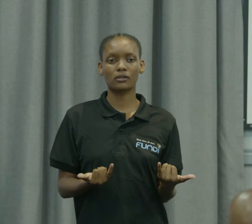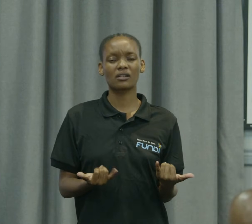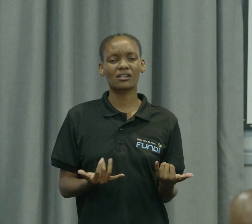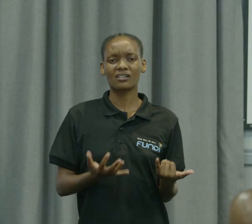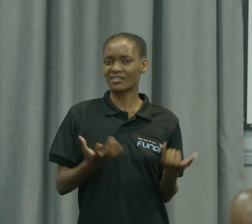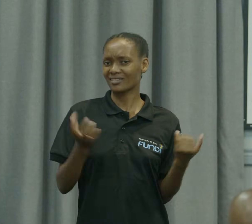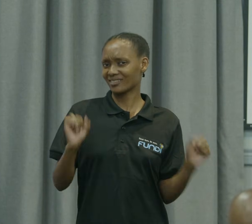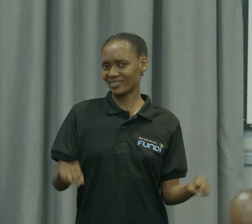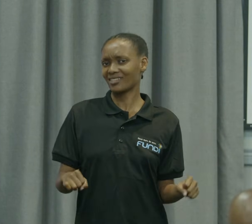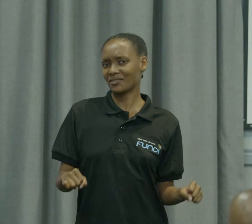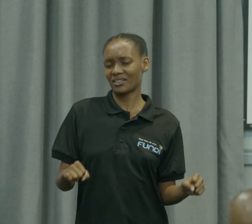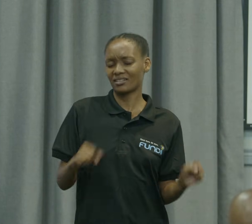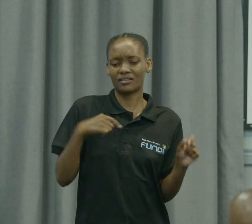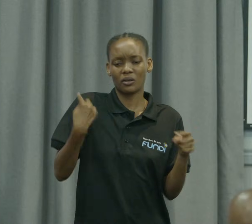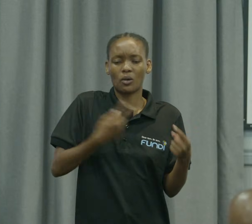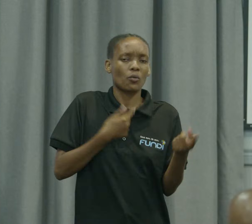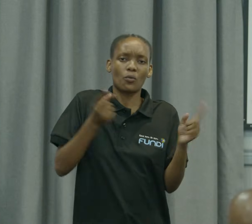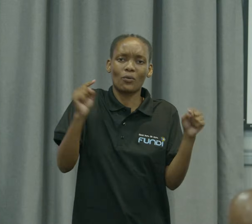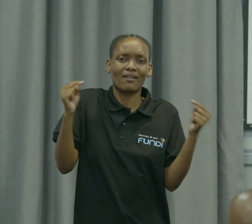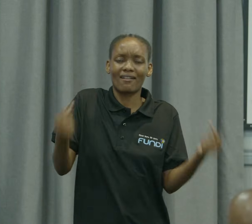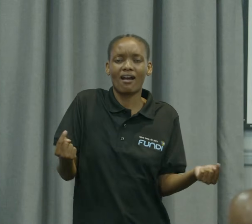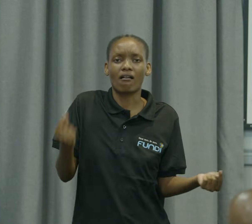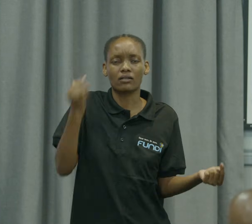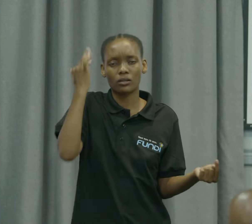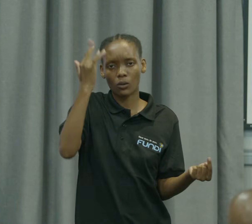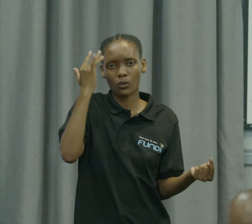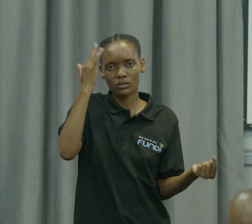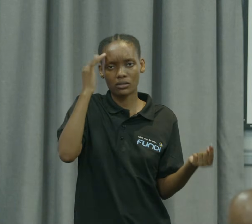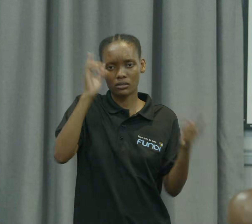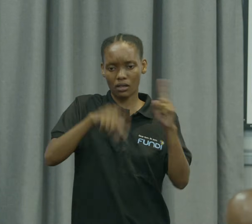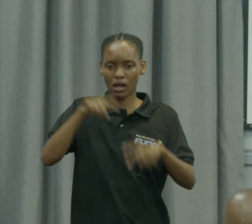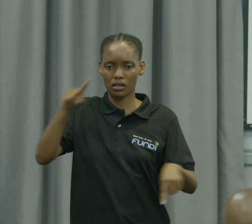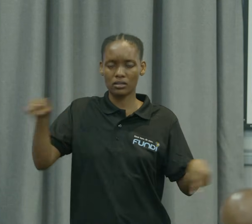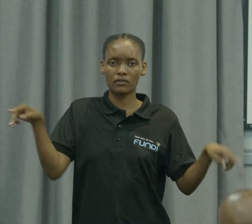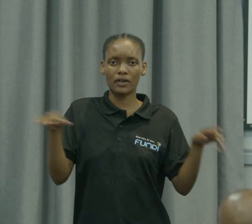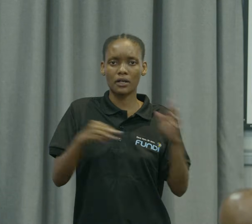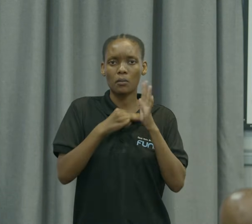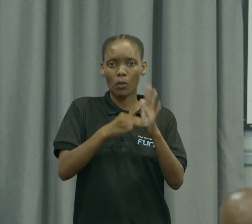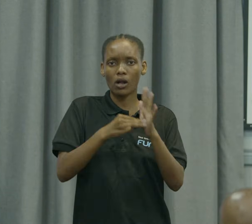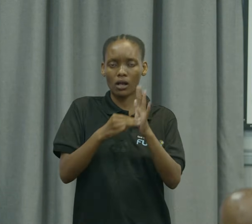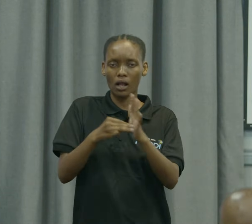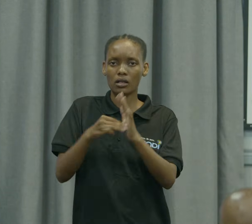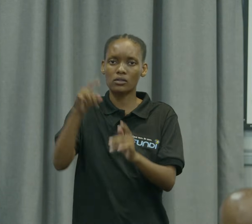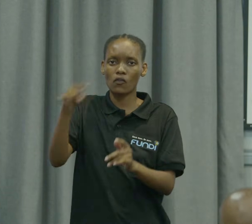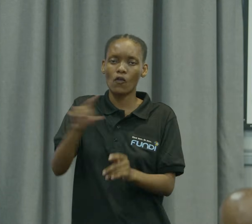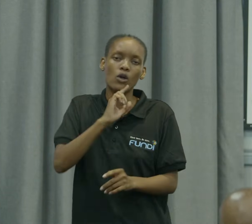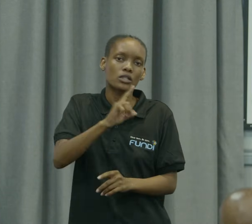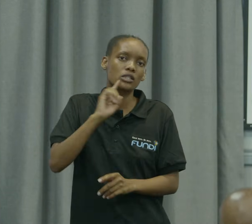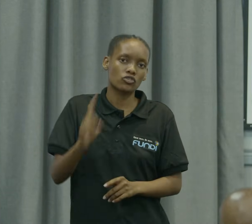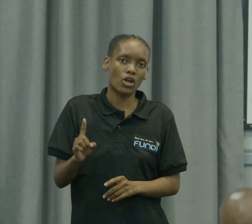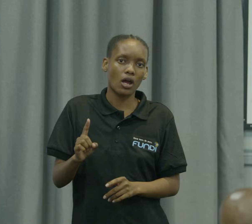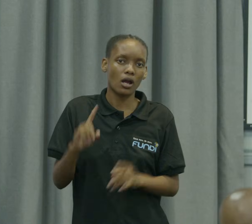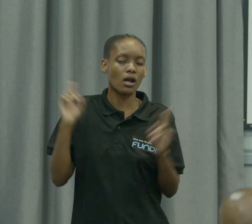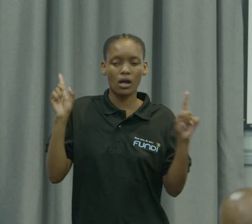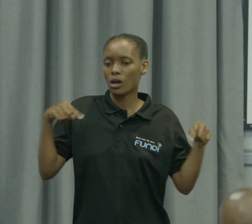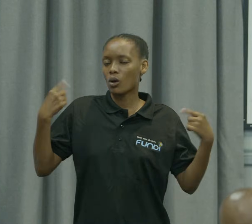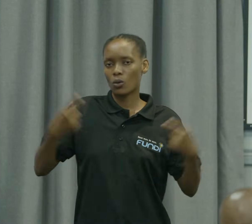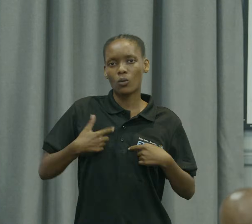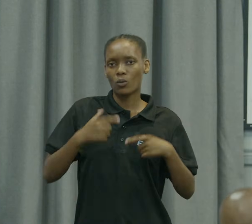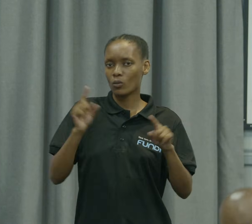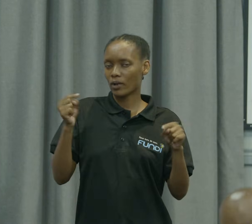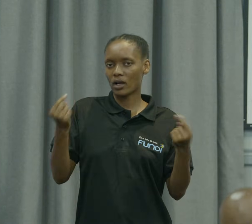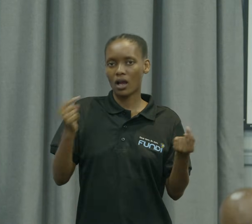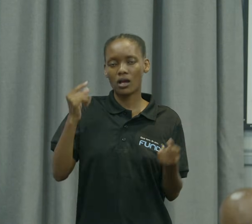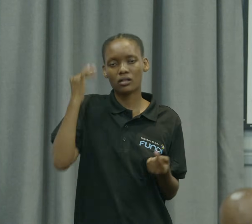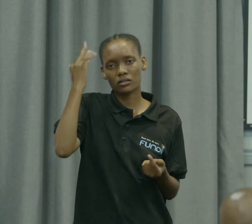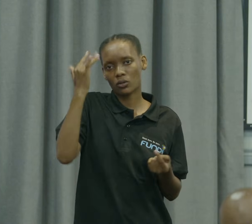definitely we can't consider different models for the teachers. We can't consider different